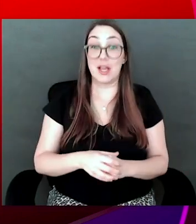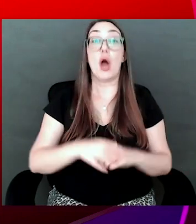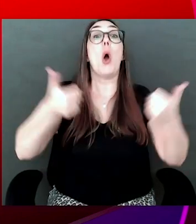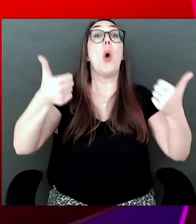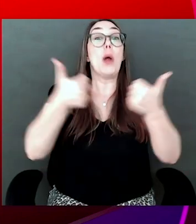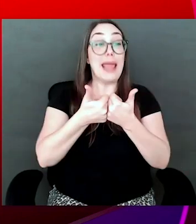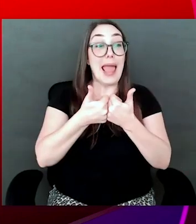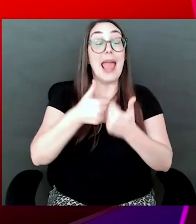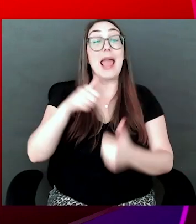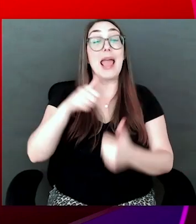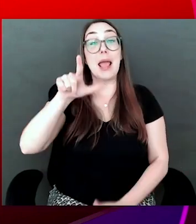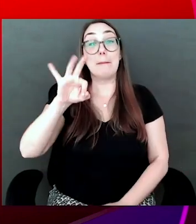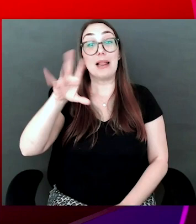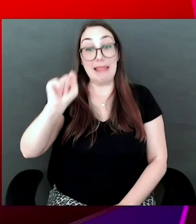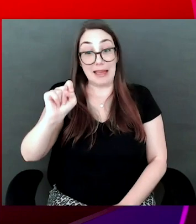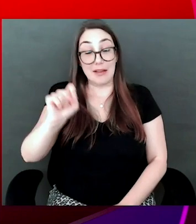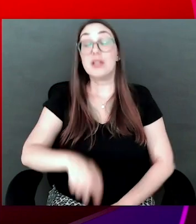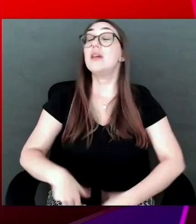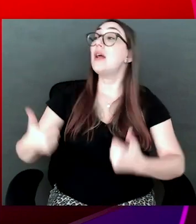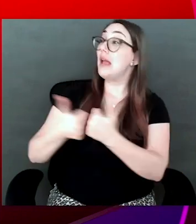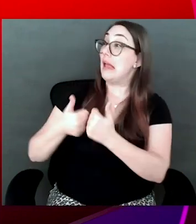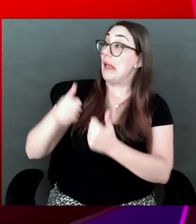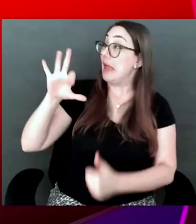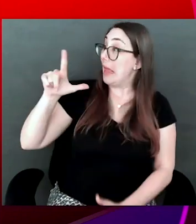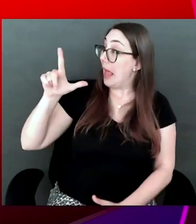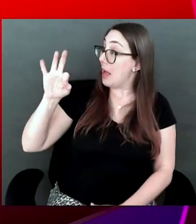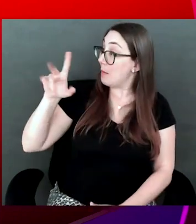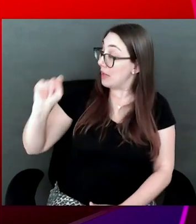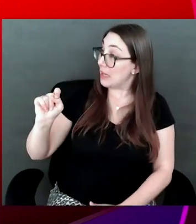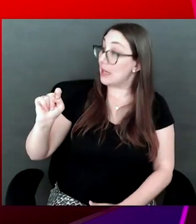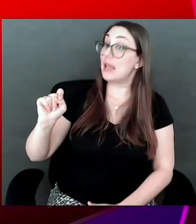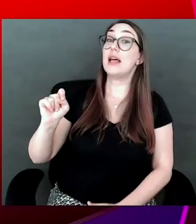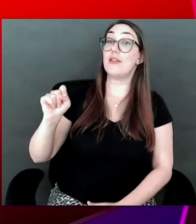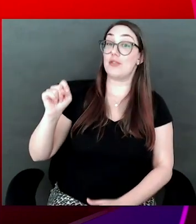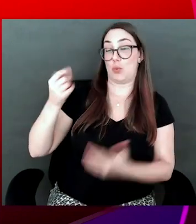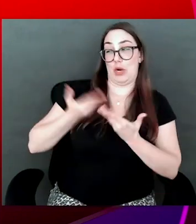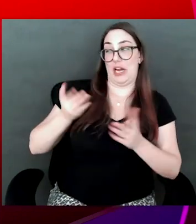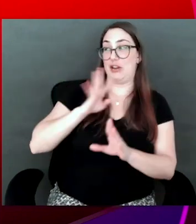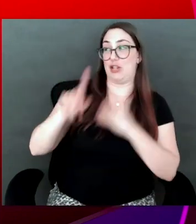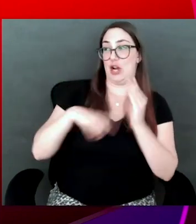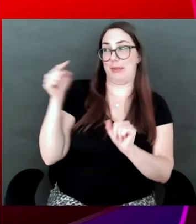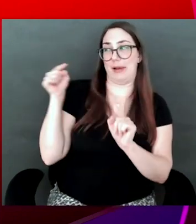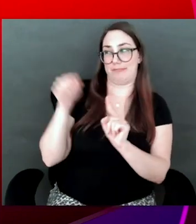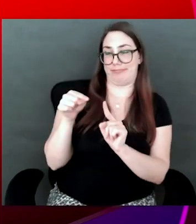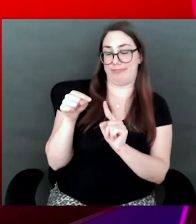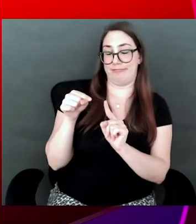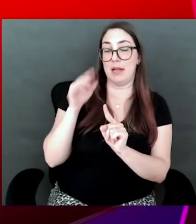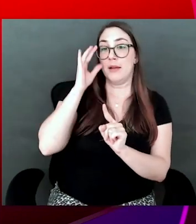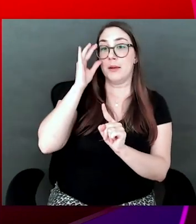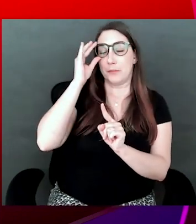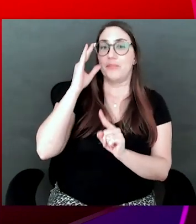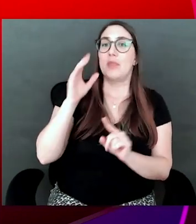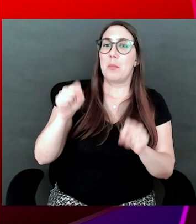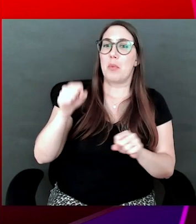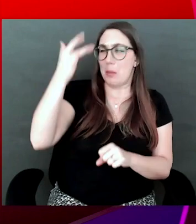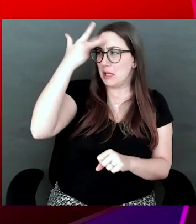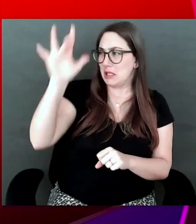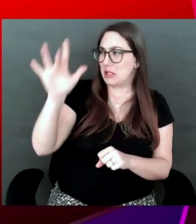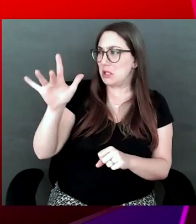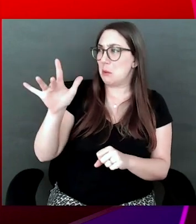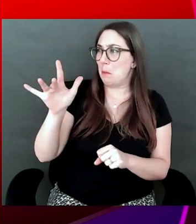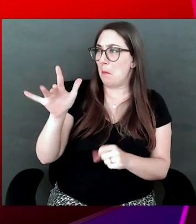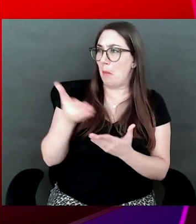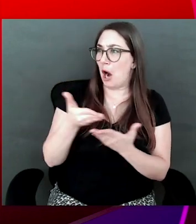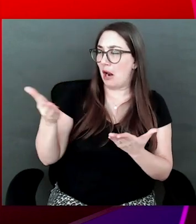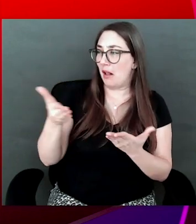and GameLift Anywhere is what we're here to talk about specifically. But I think it's a smart move probably to begin with